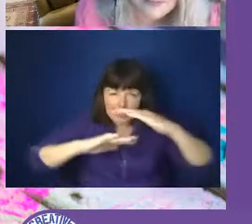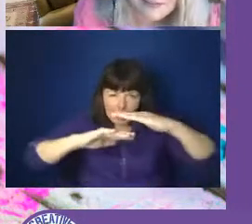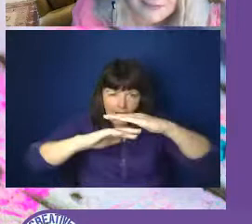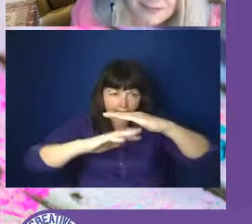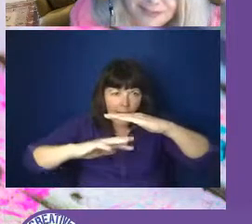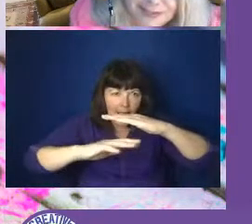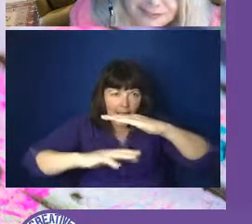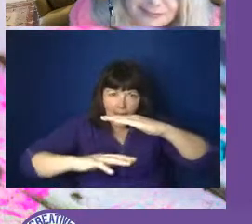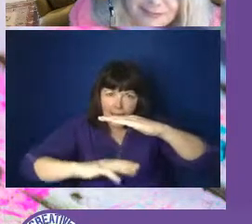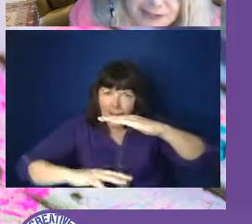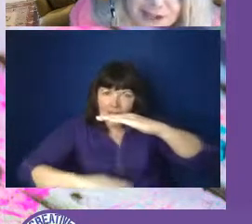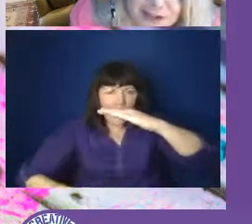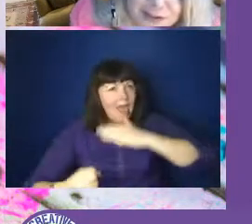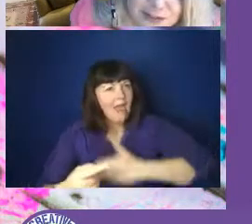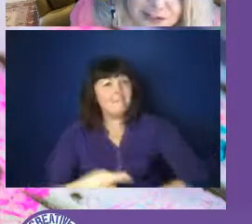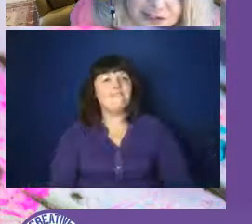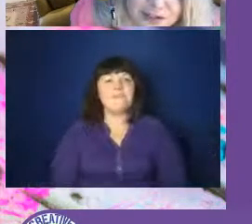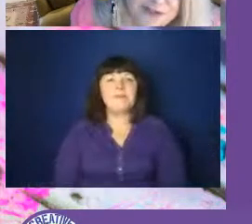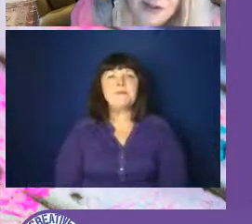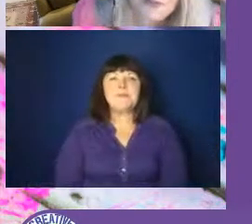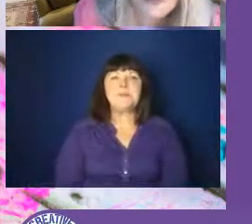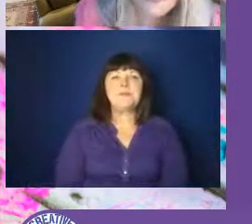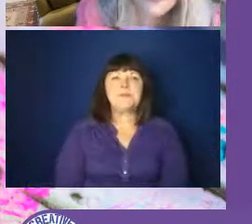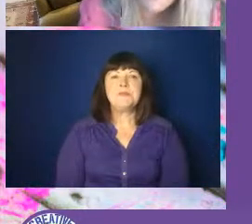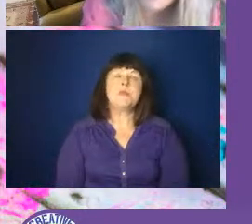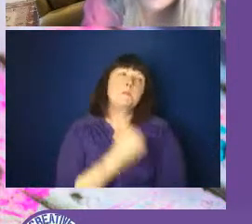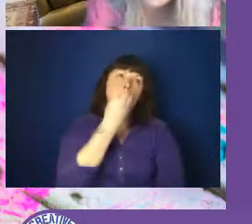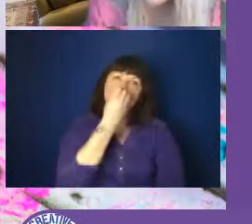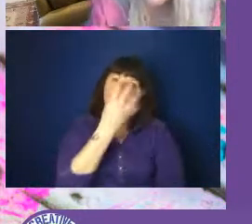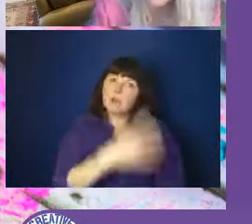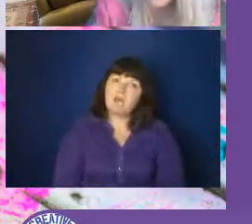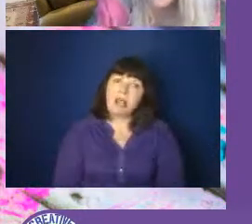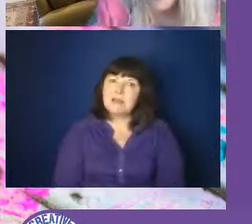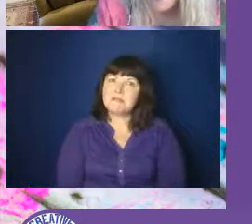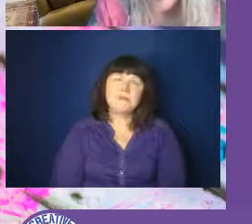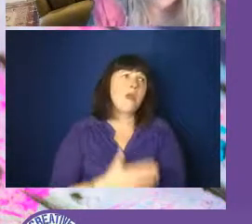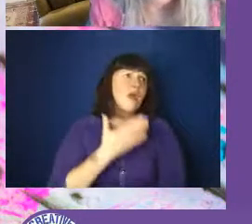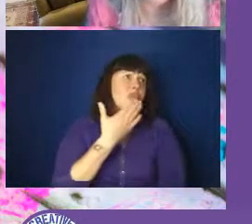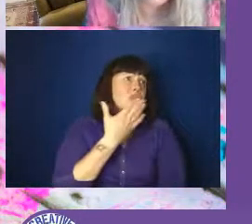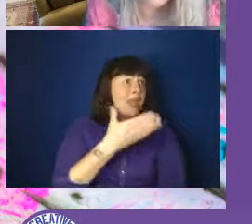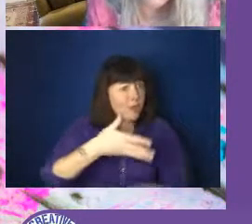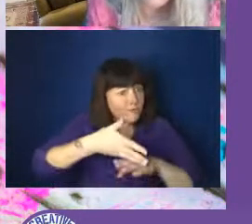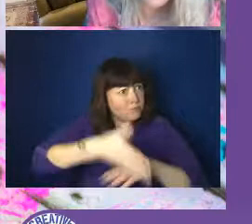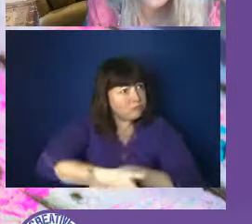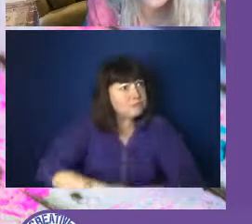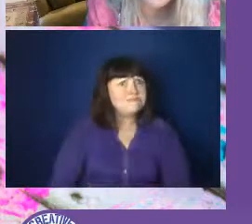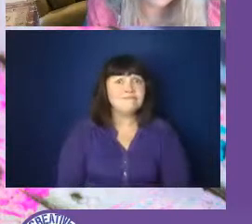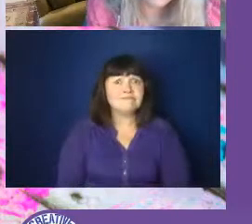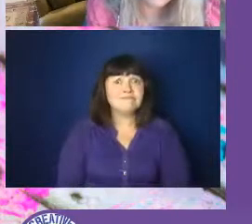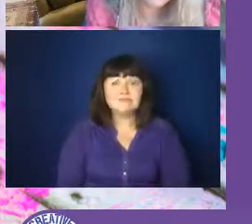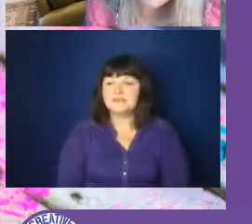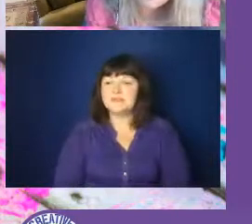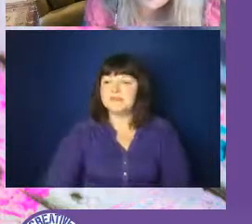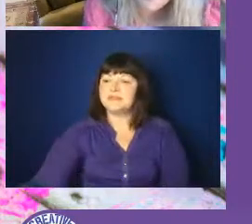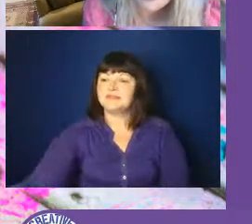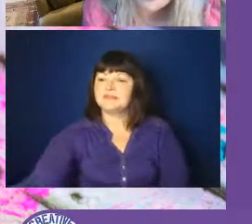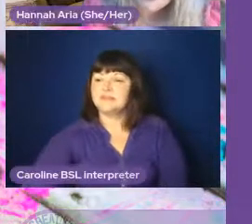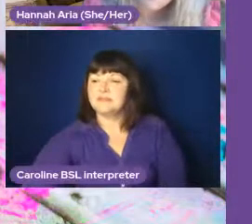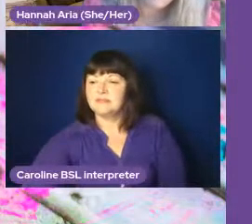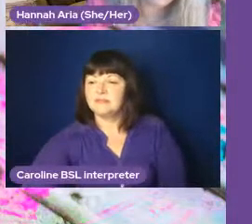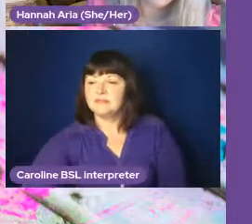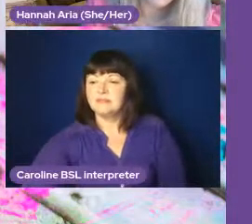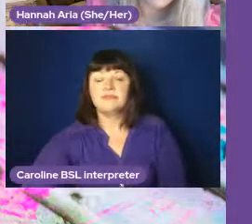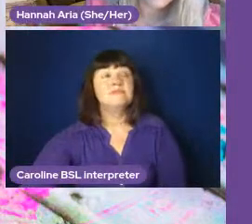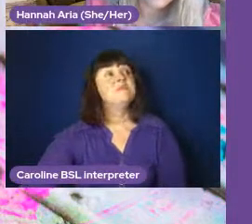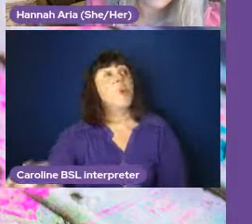away. So it's beautiful. Thank you for your hard work. And hopefully you can join us next week